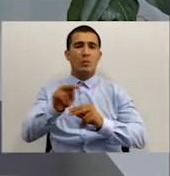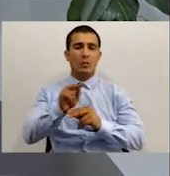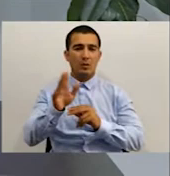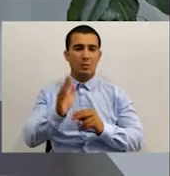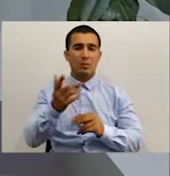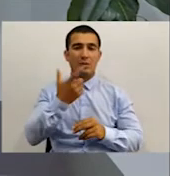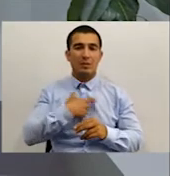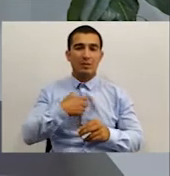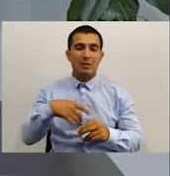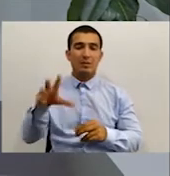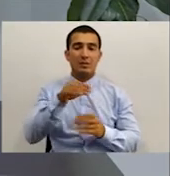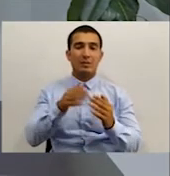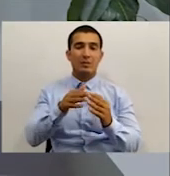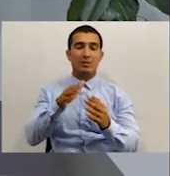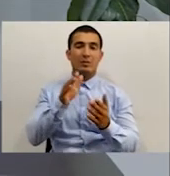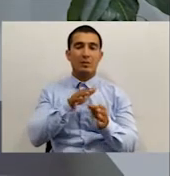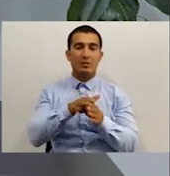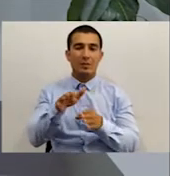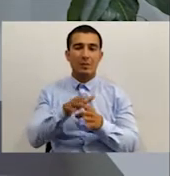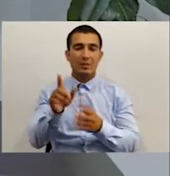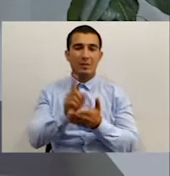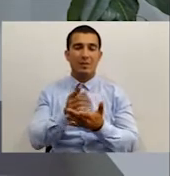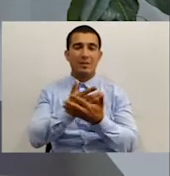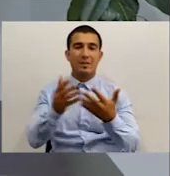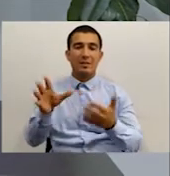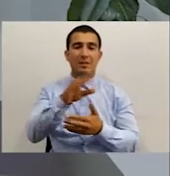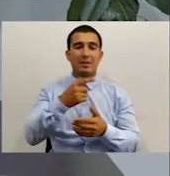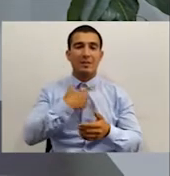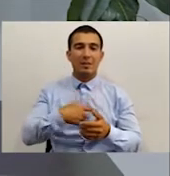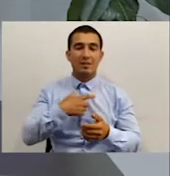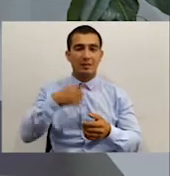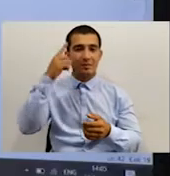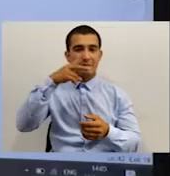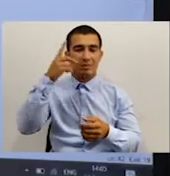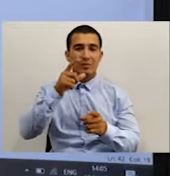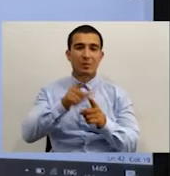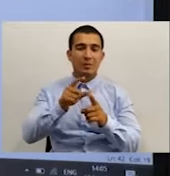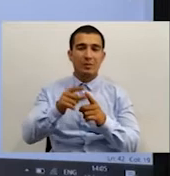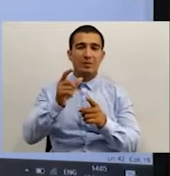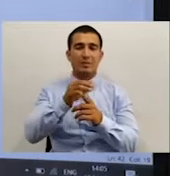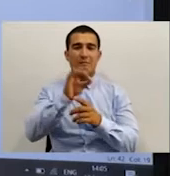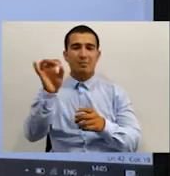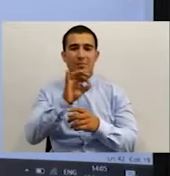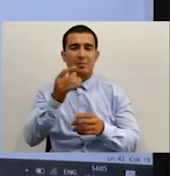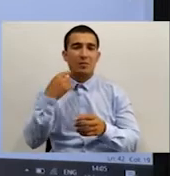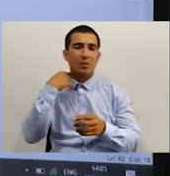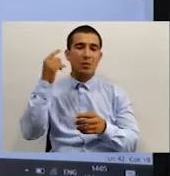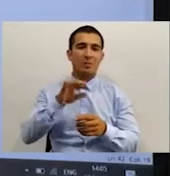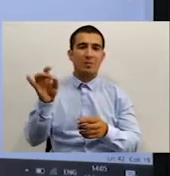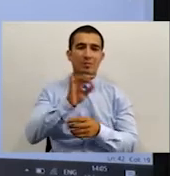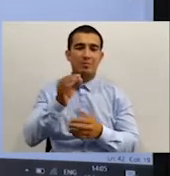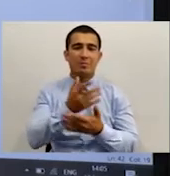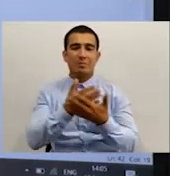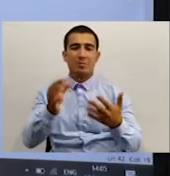mashg'ulotlarimizda esa mana shu mavzuni yanada chuqurroq o'rganamiz. Sizlarga vazifa ekranga turli xil mana shunday